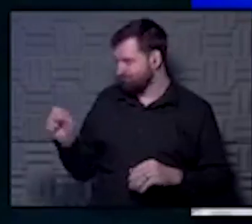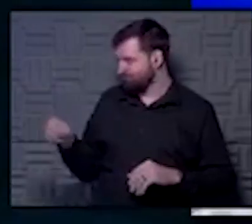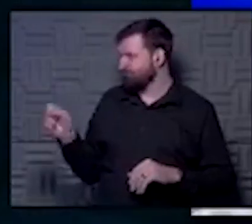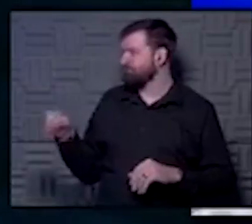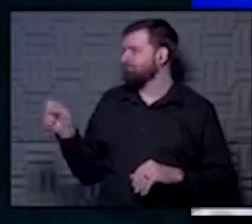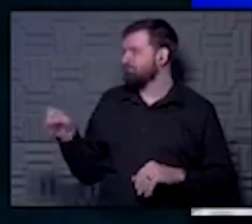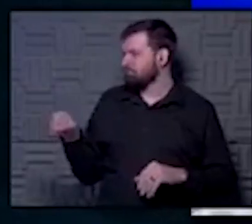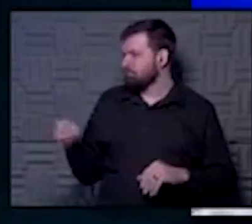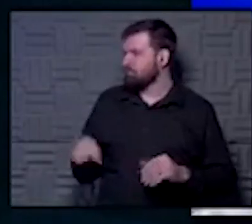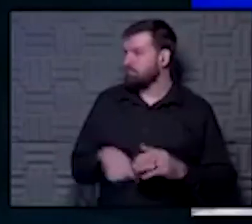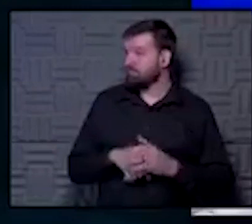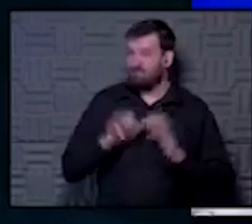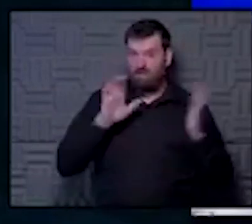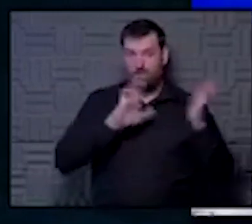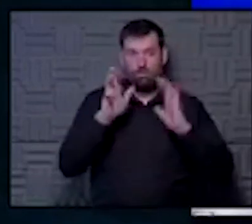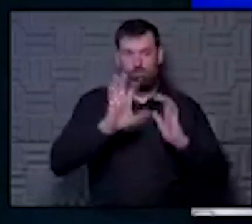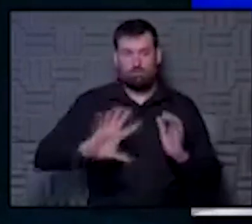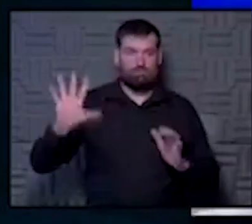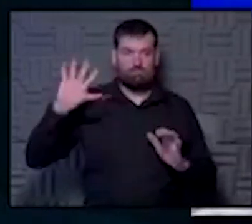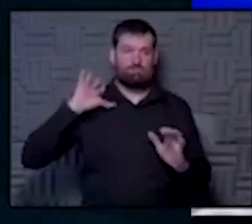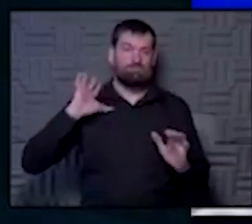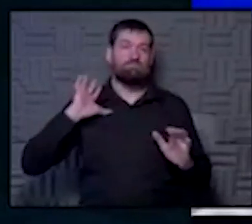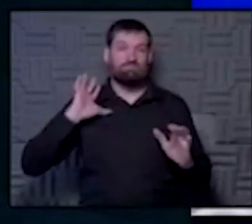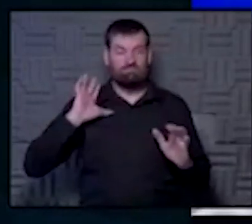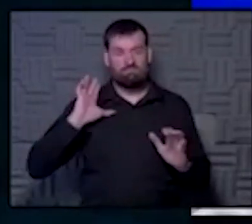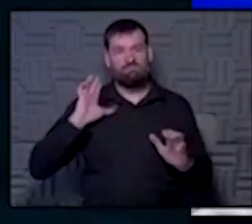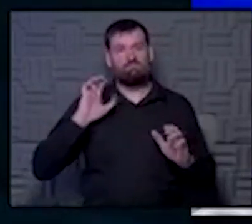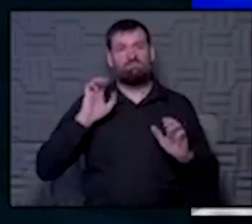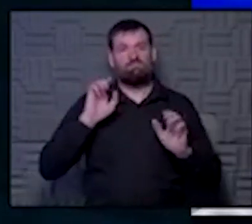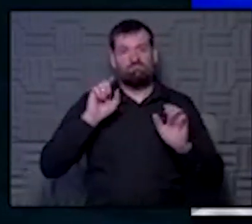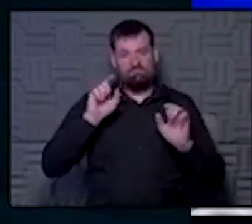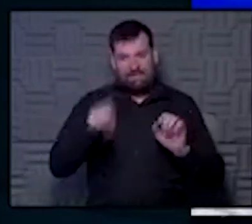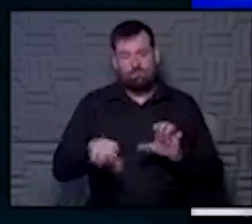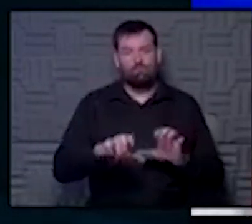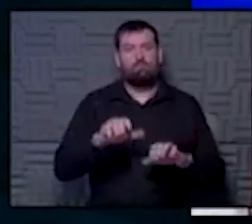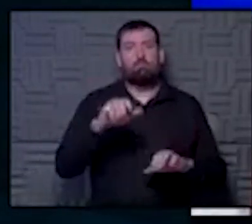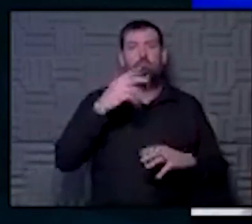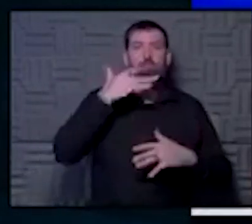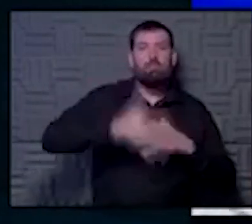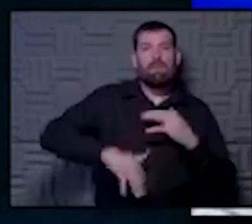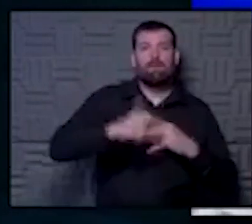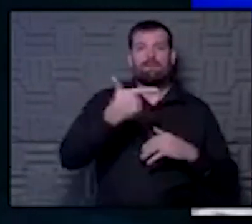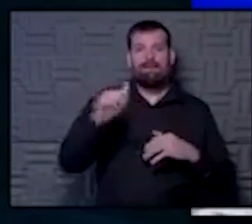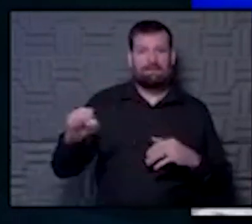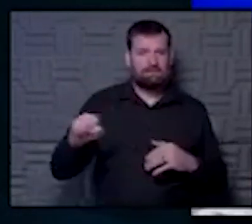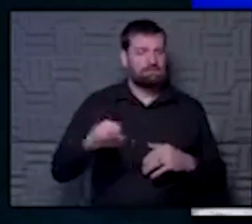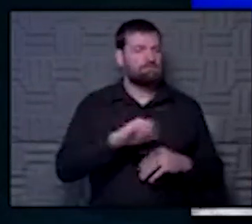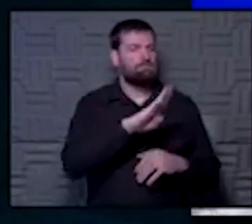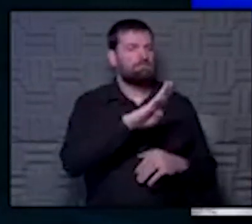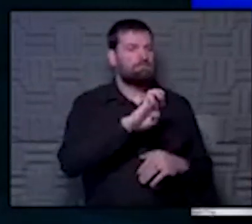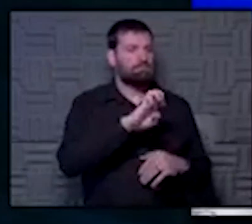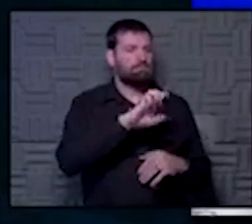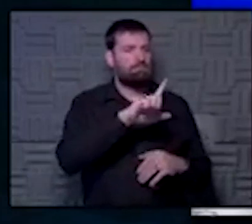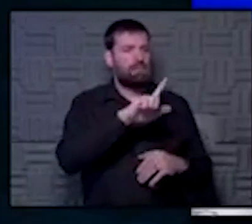a big difference compared to how it used to be when we had to do blood gas on everybody. So, Belete, how long? So, I said